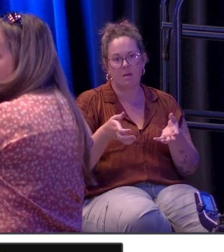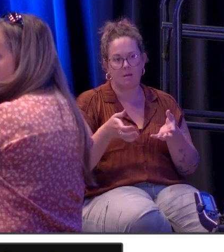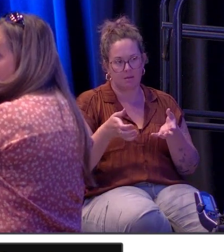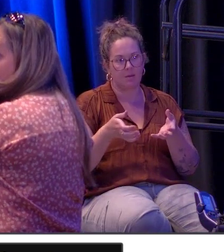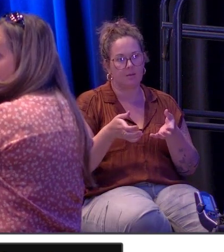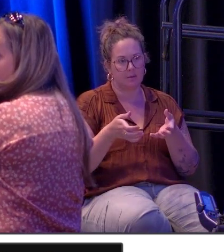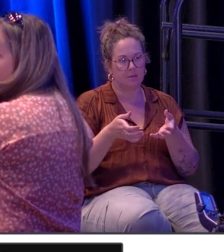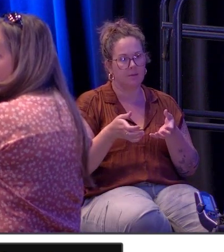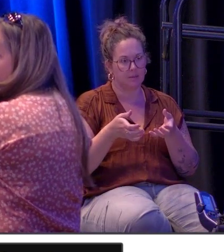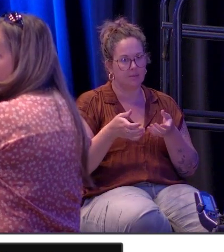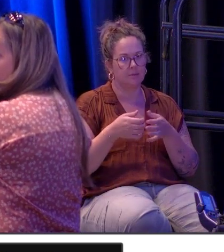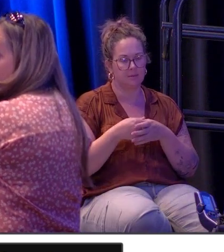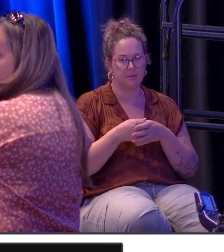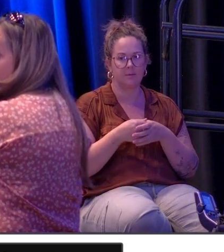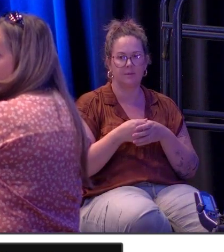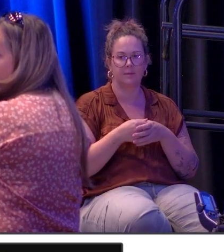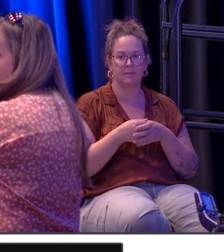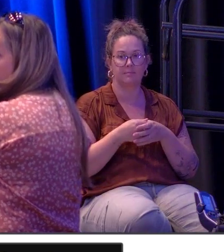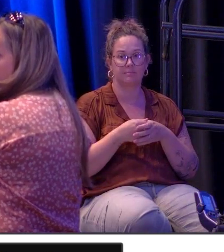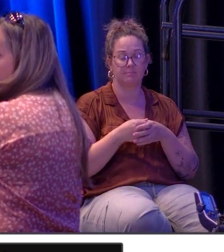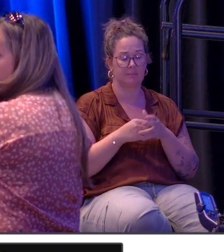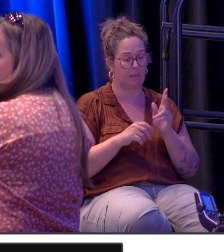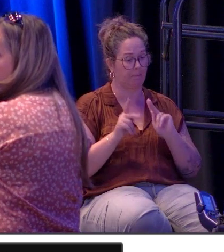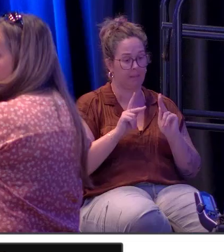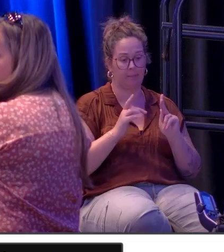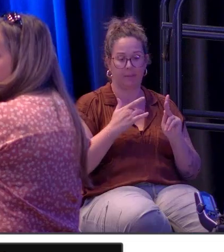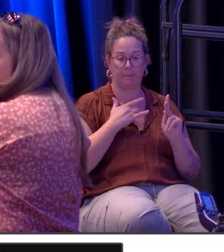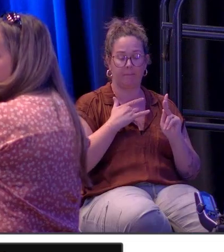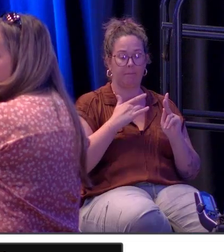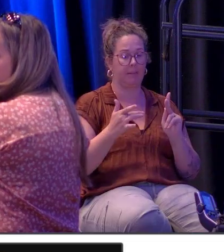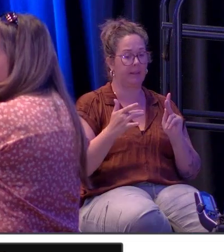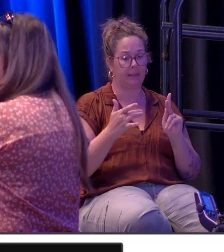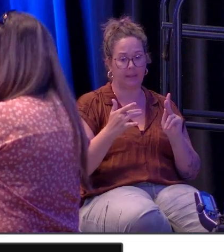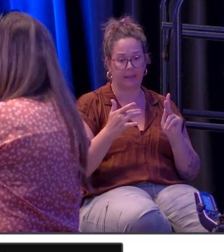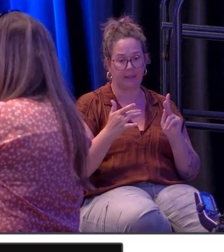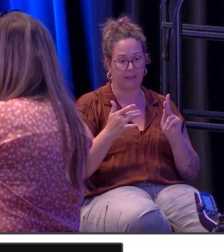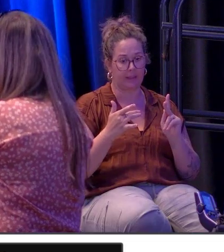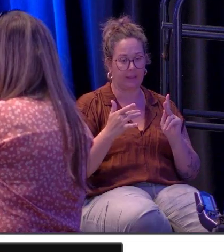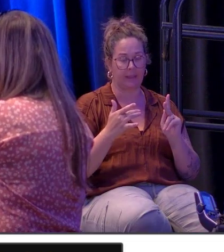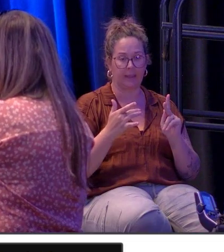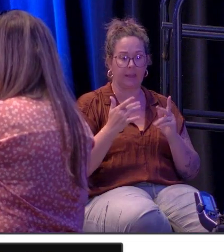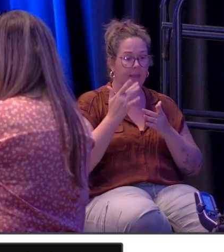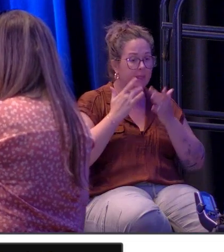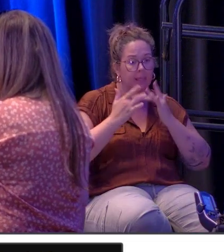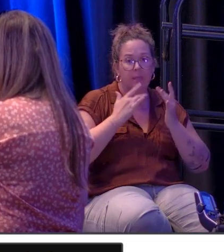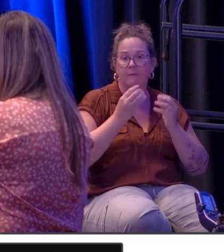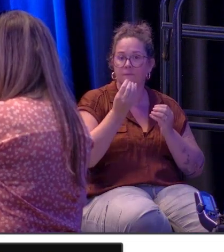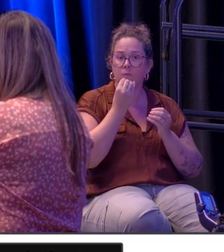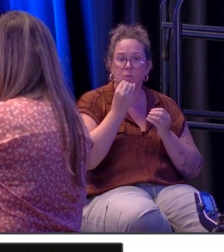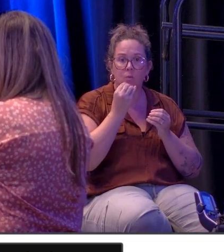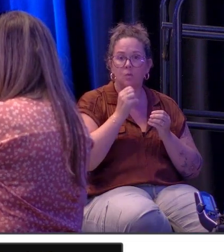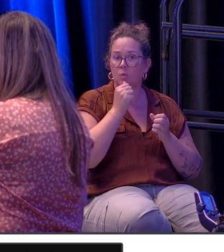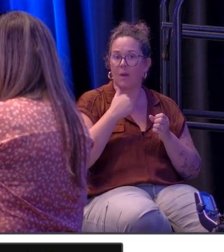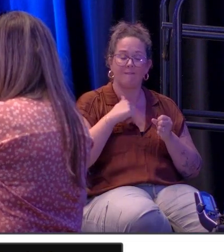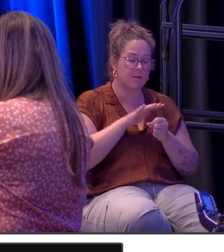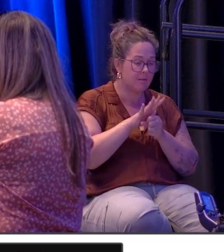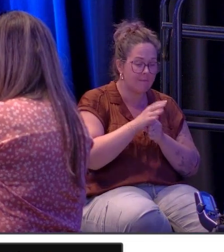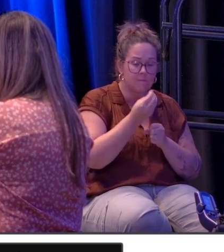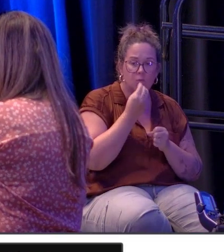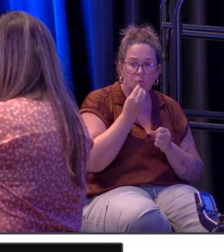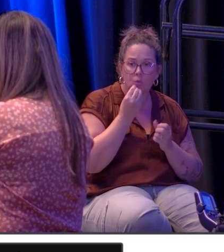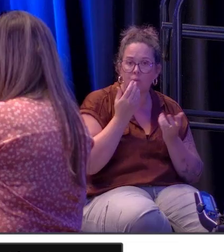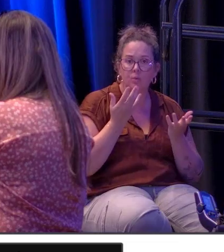in the fact that people don't have food, don't get enough food, but we don't talk about people who